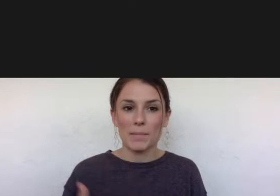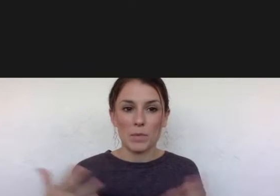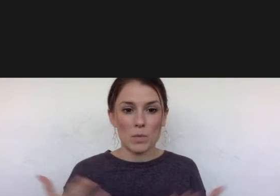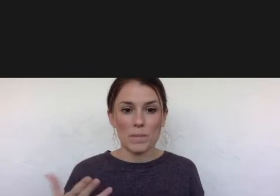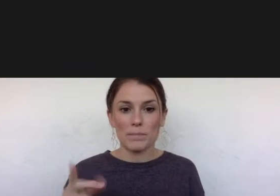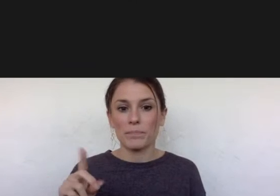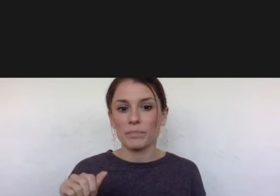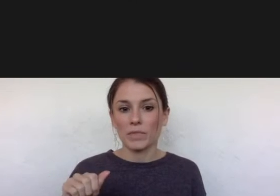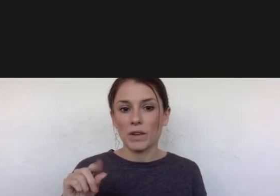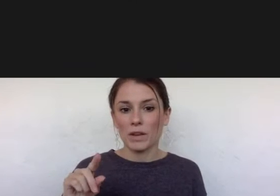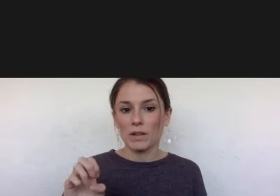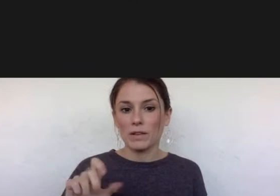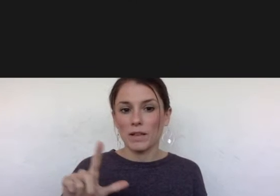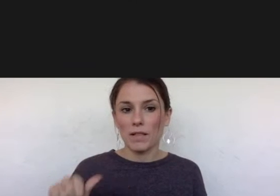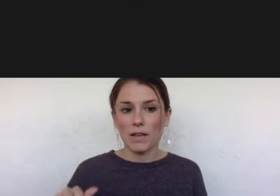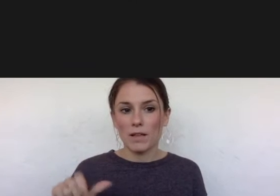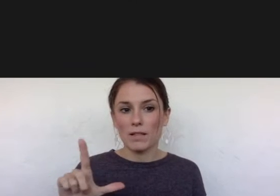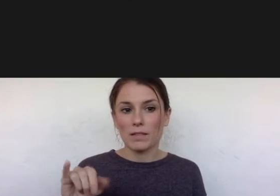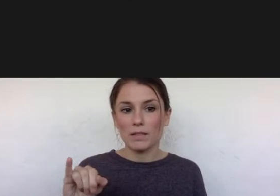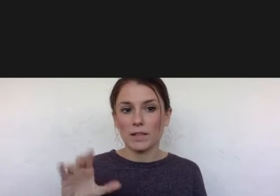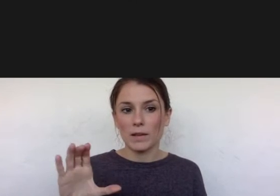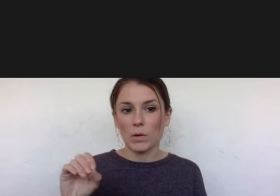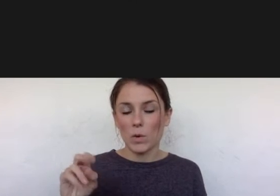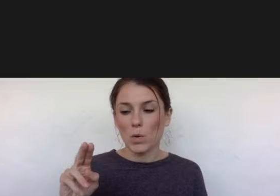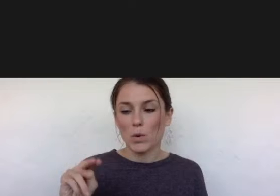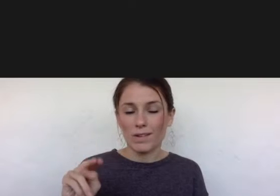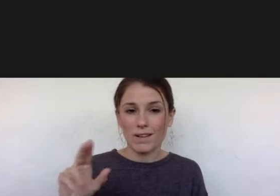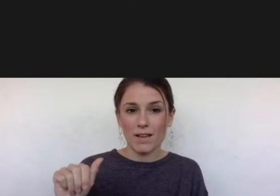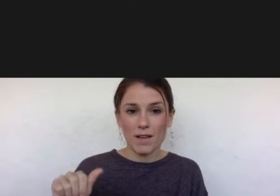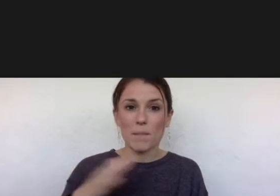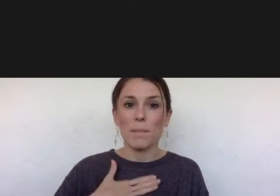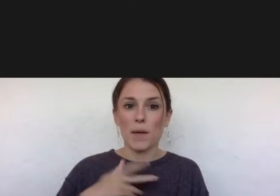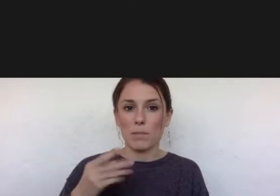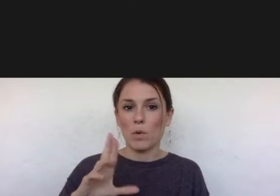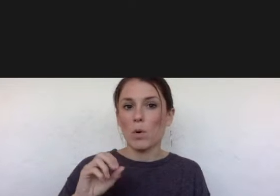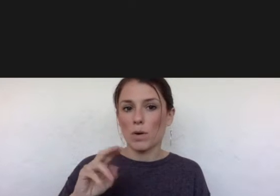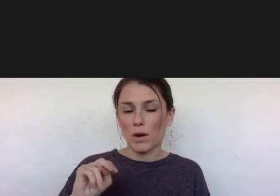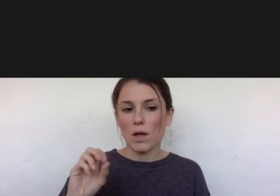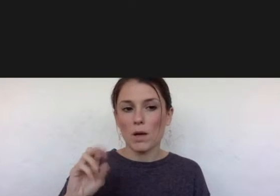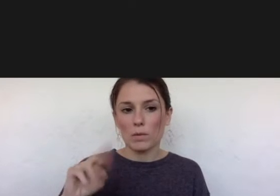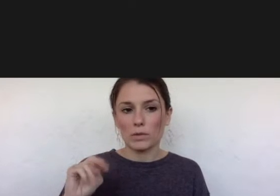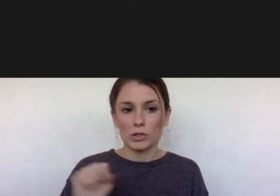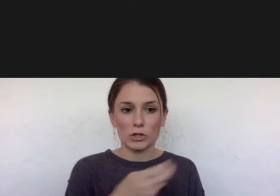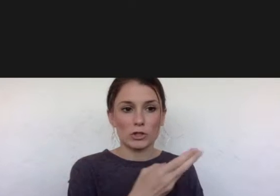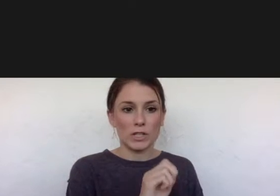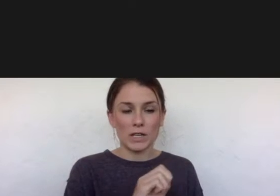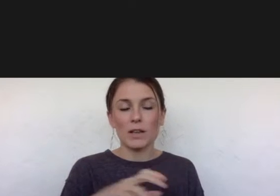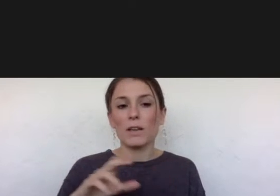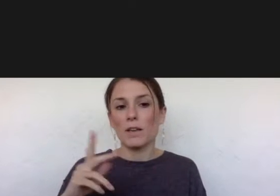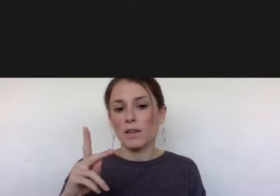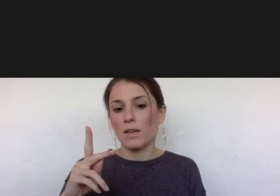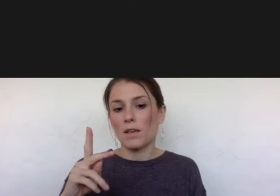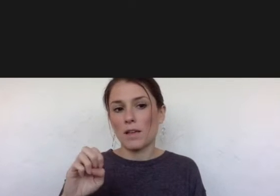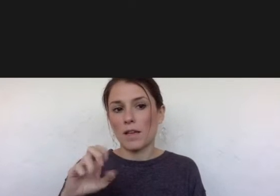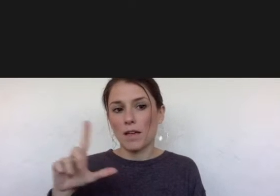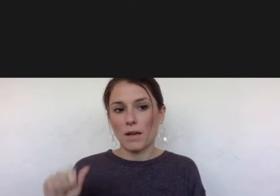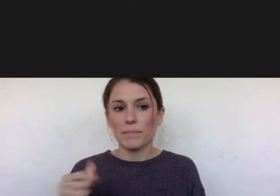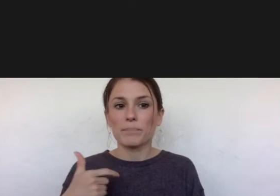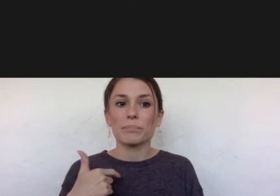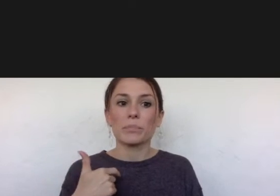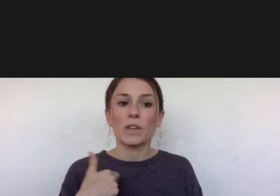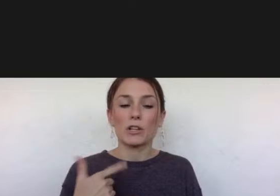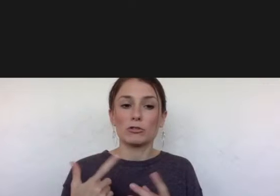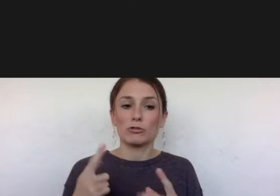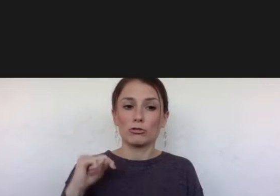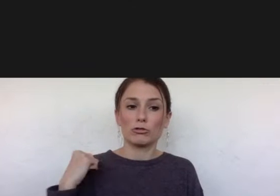Adela Licona, she, ella, and I greet you from the traditional homelands of the Tanahatam and the